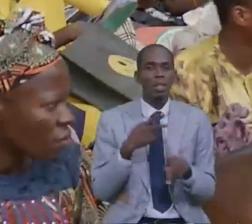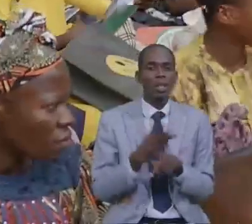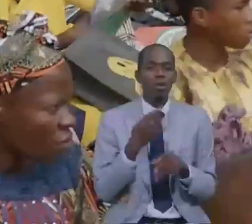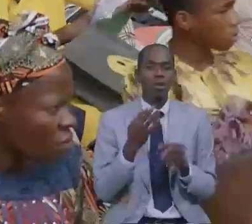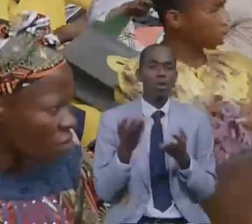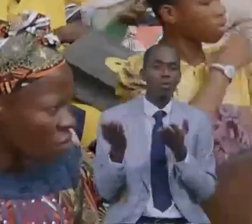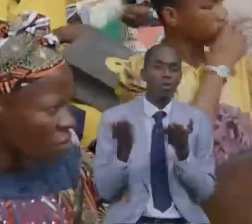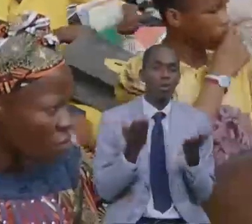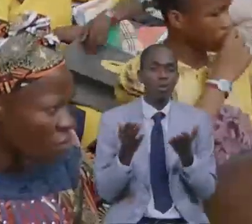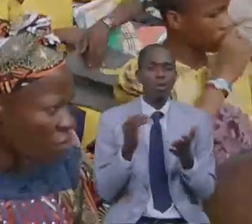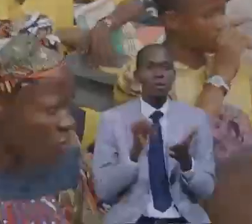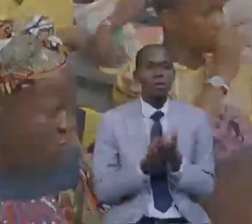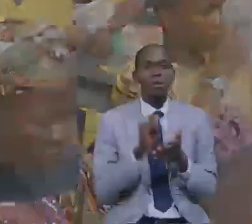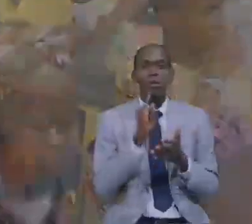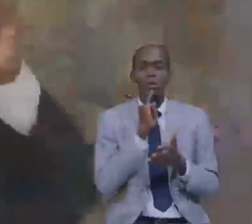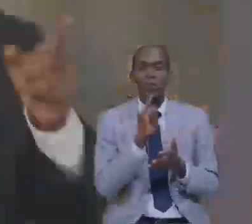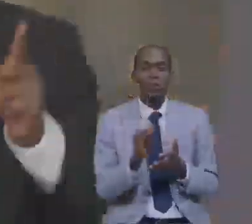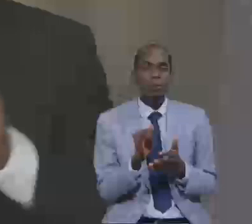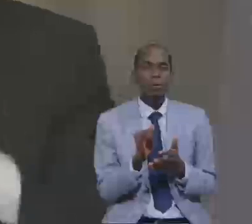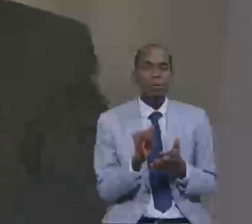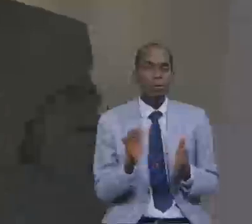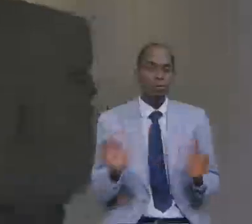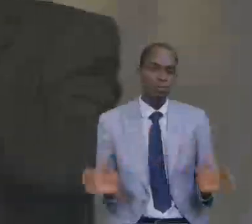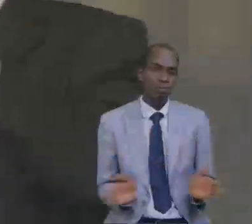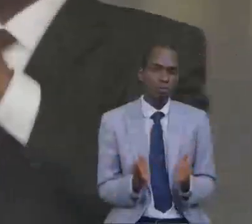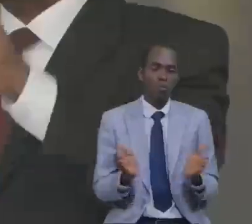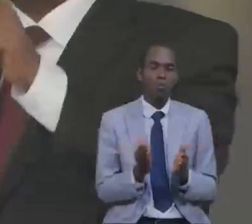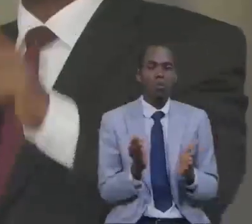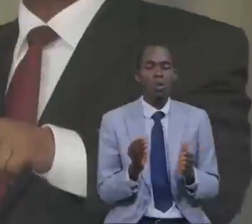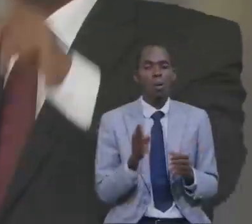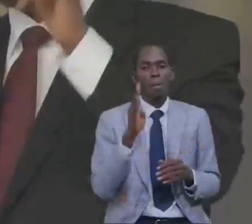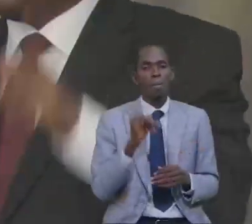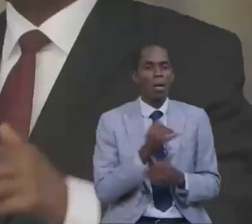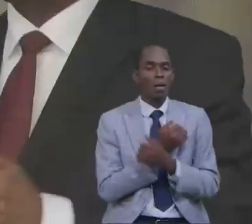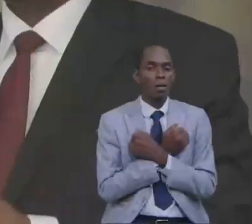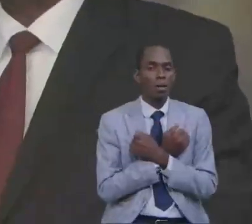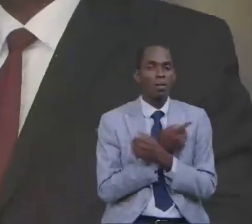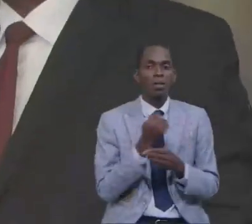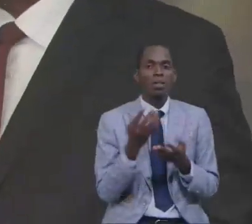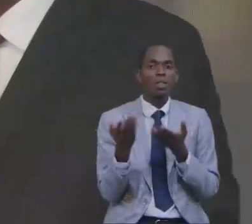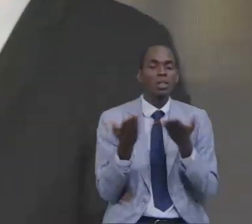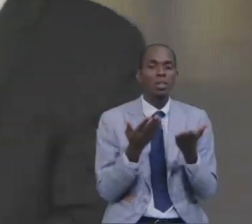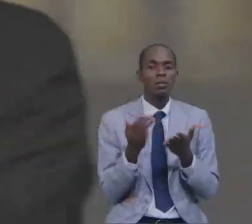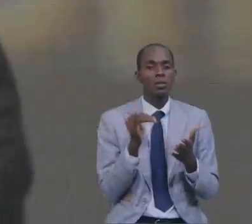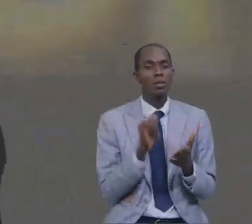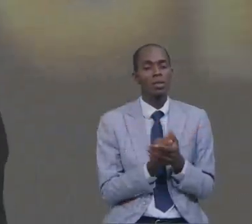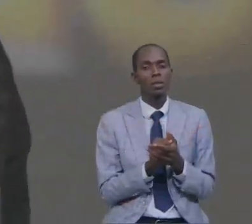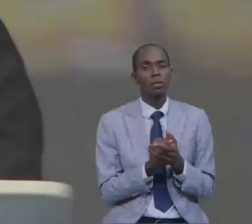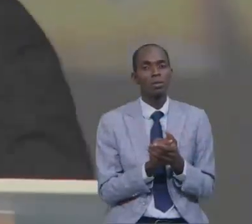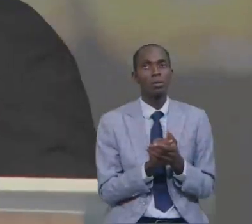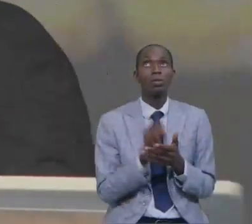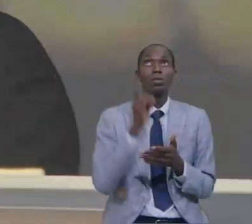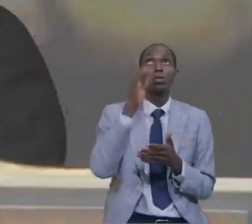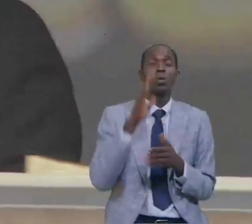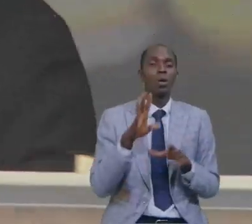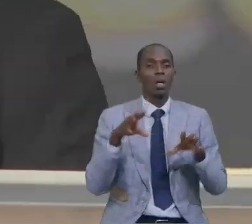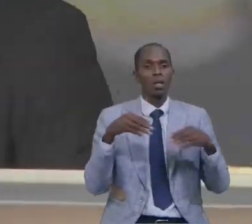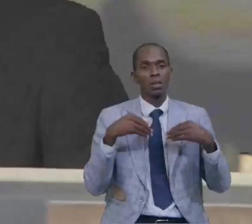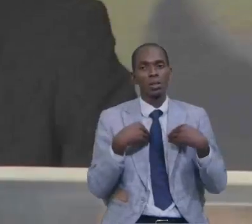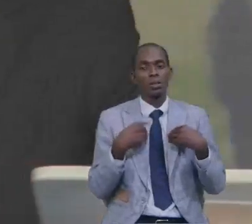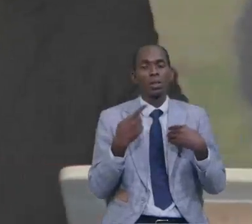God accepts. The service that God will reward is the